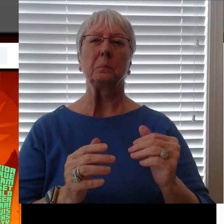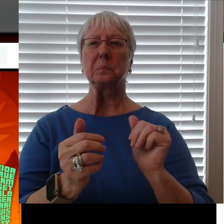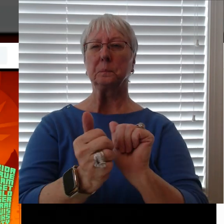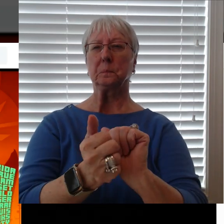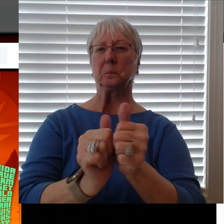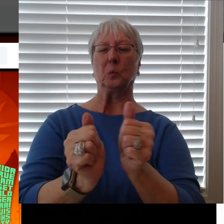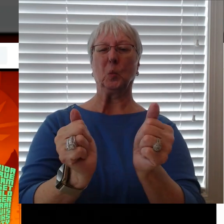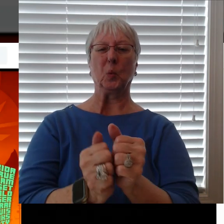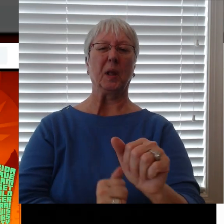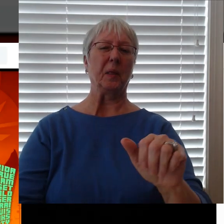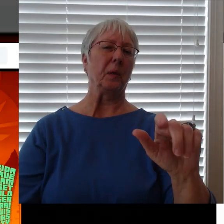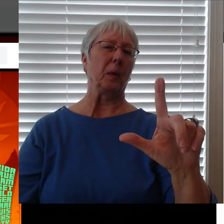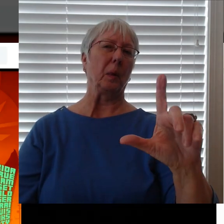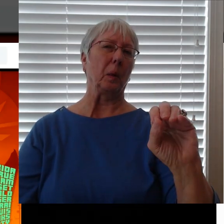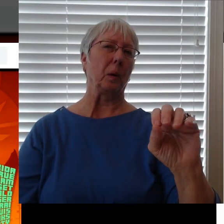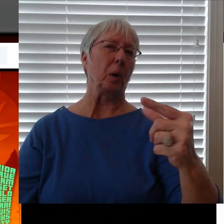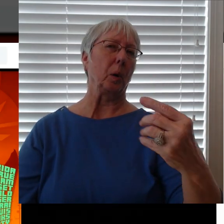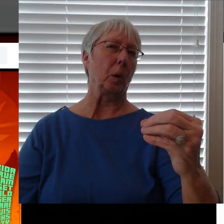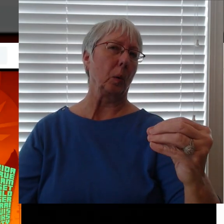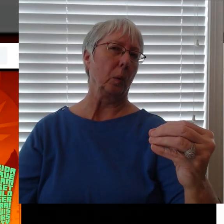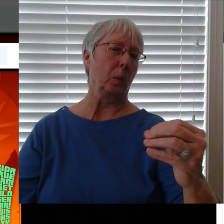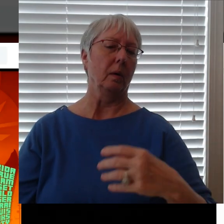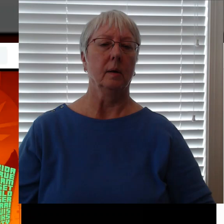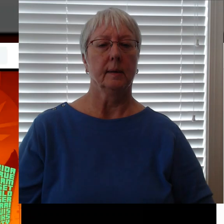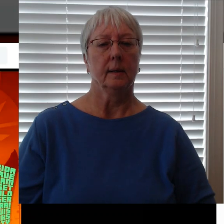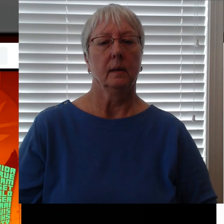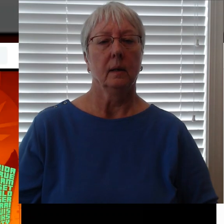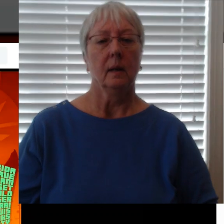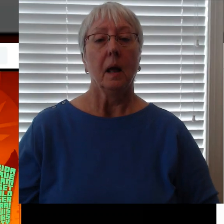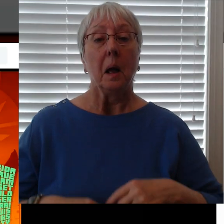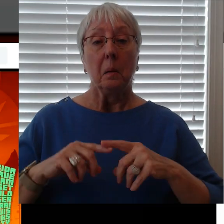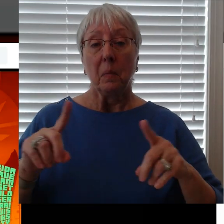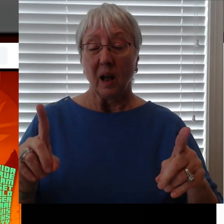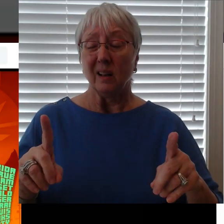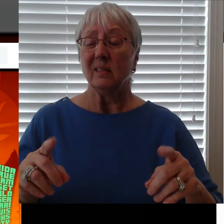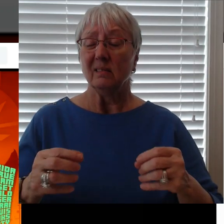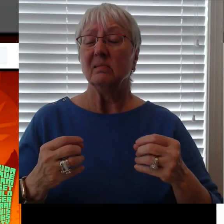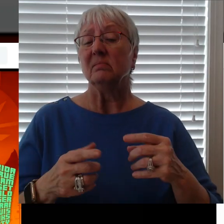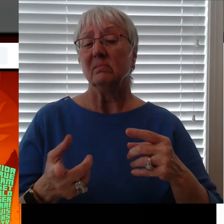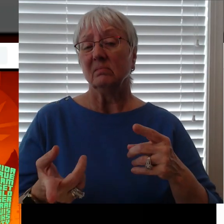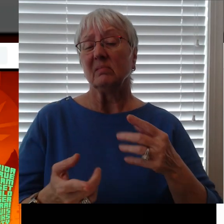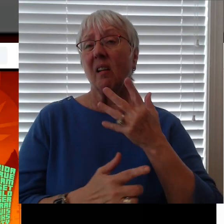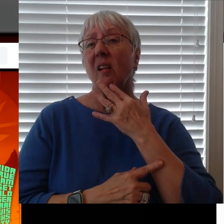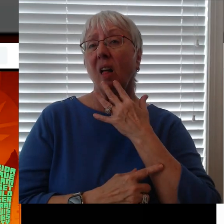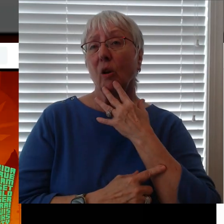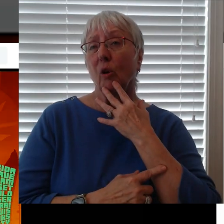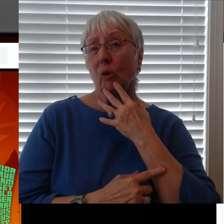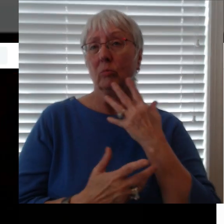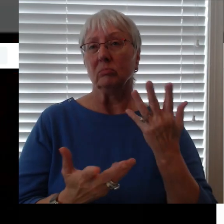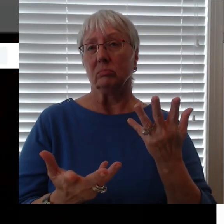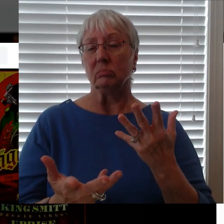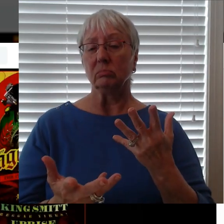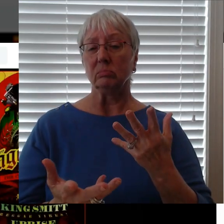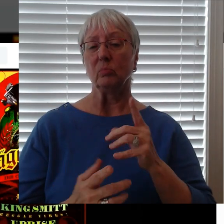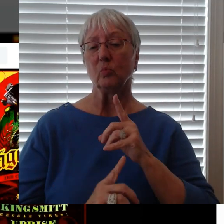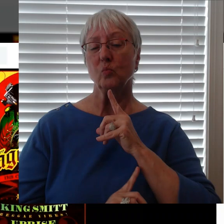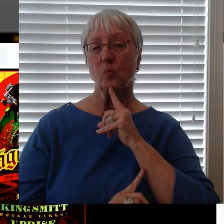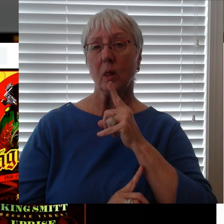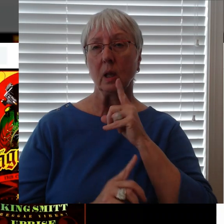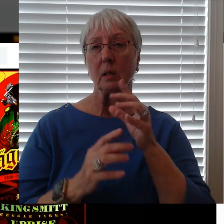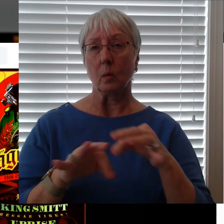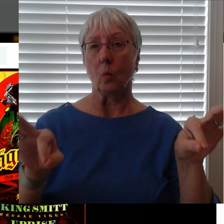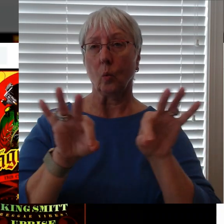and some competition with the logo, but being a large quantity of color seems to win the battle. Both of these